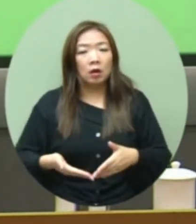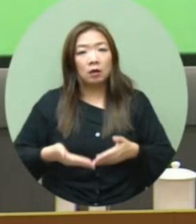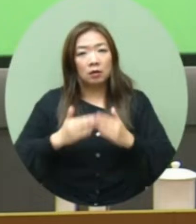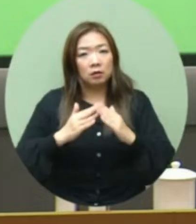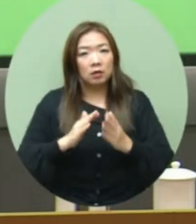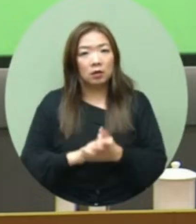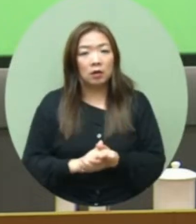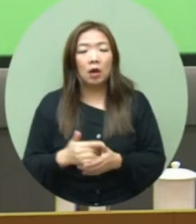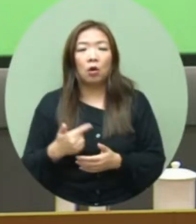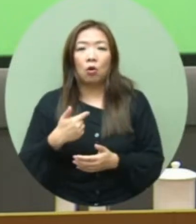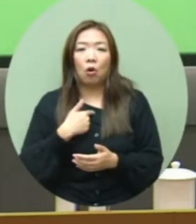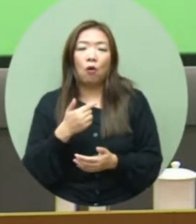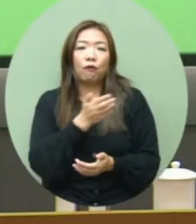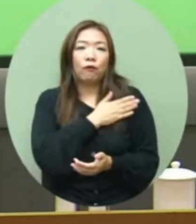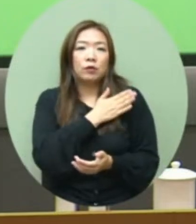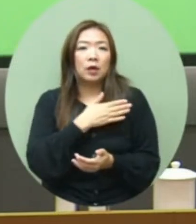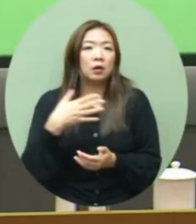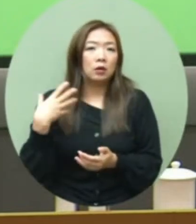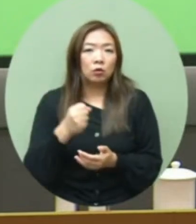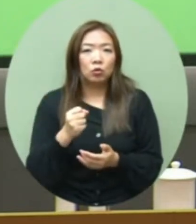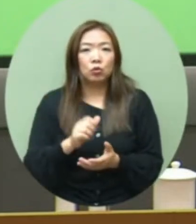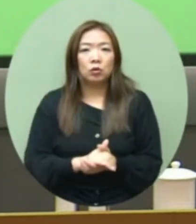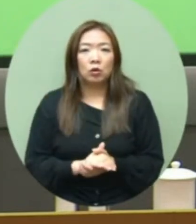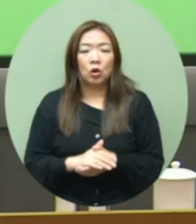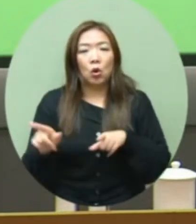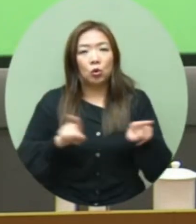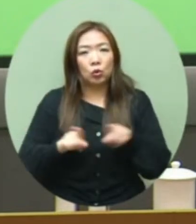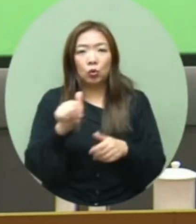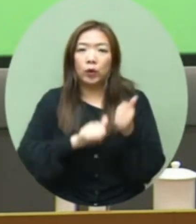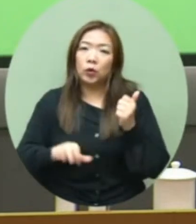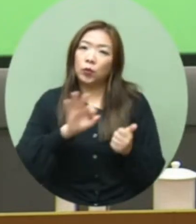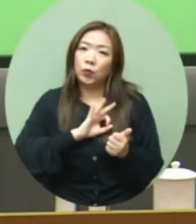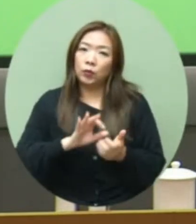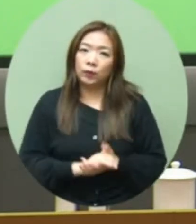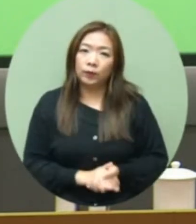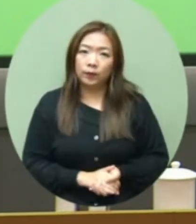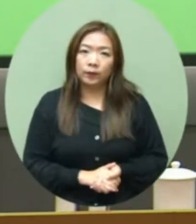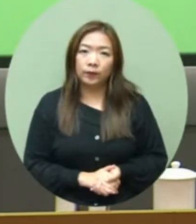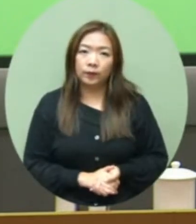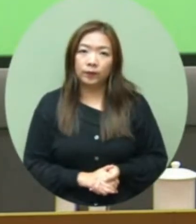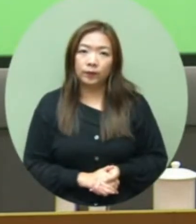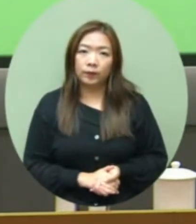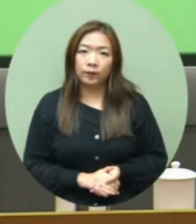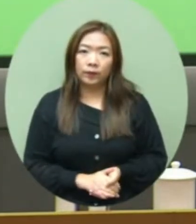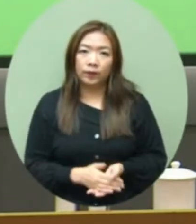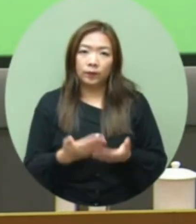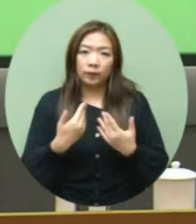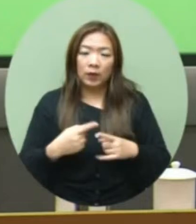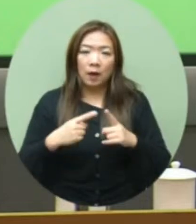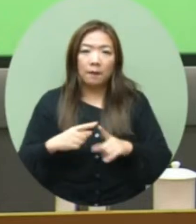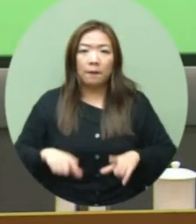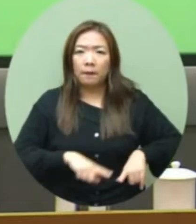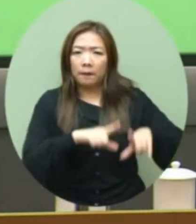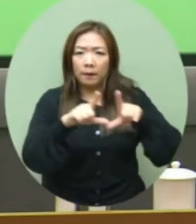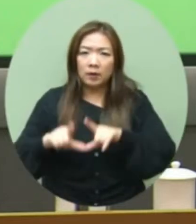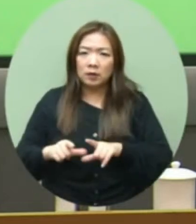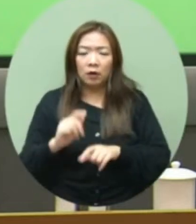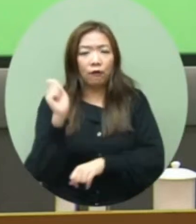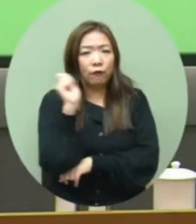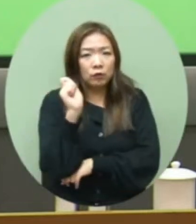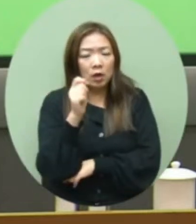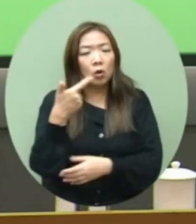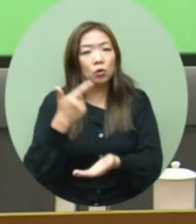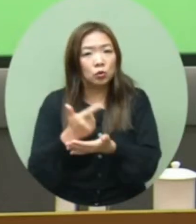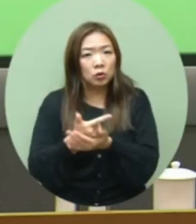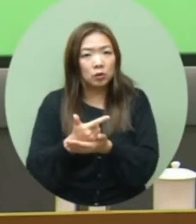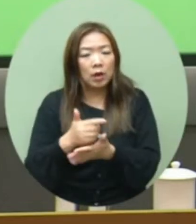plan for the Shenzhen Hong Kong Innovation and Technology Cooperation Zones Hong Kong Park. And there will be a committee to steer the